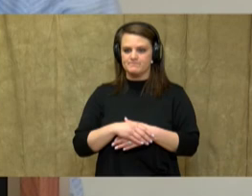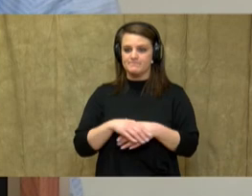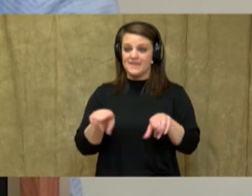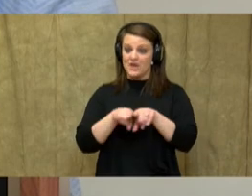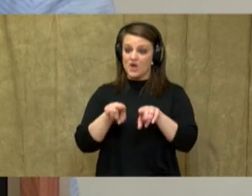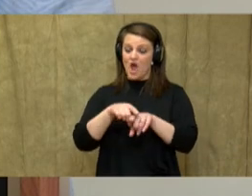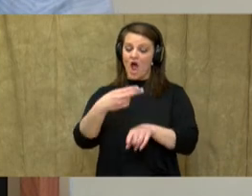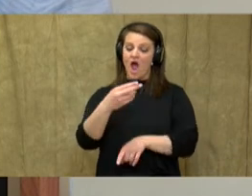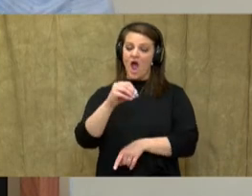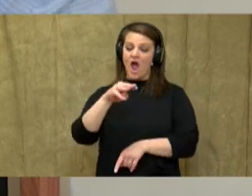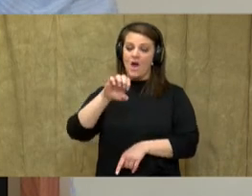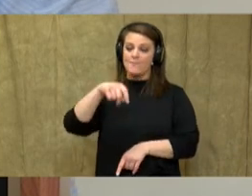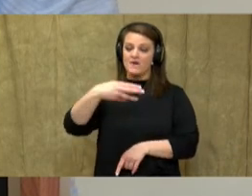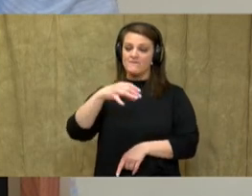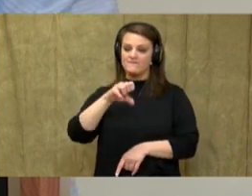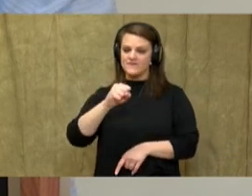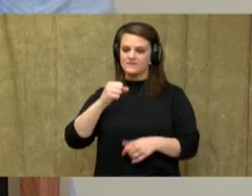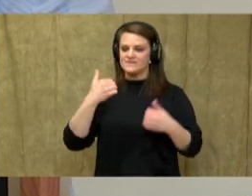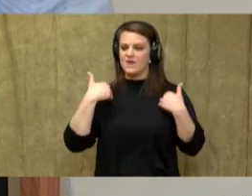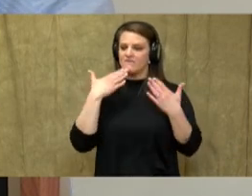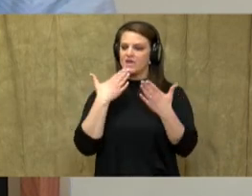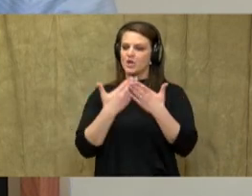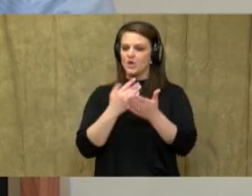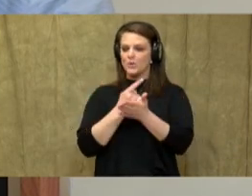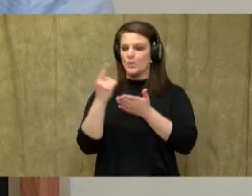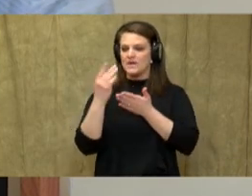talk about some homophones. So I hope you have a great